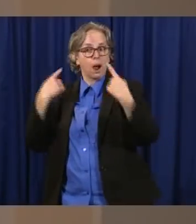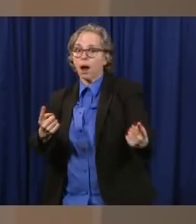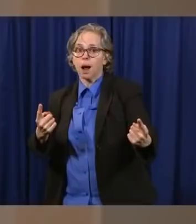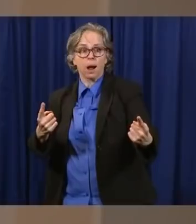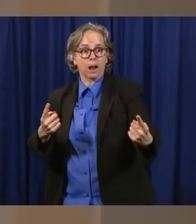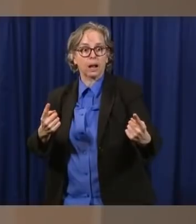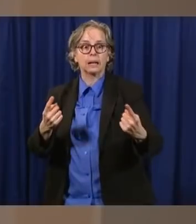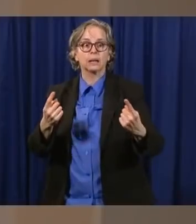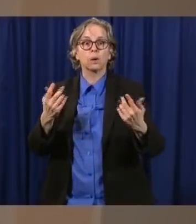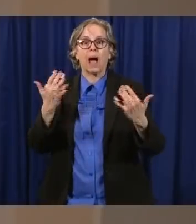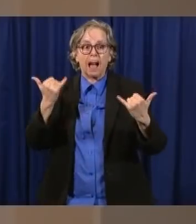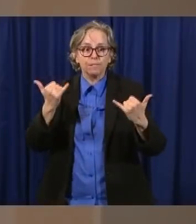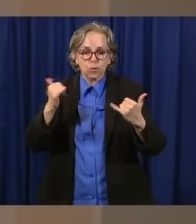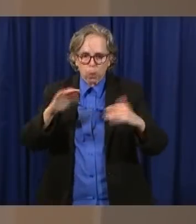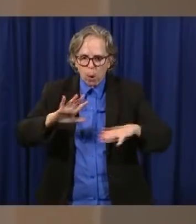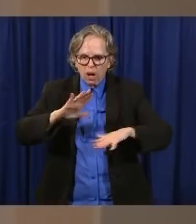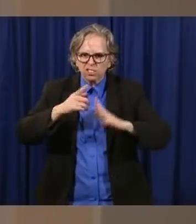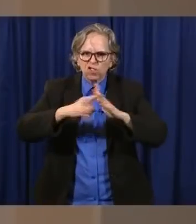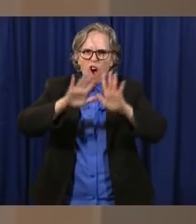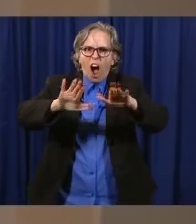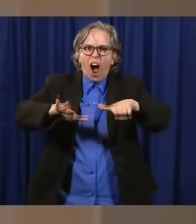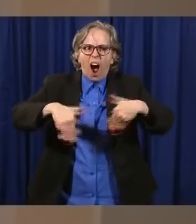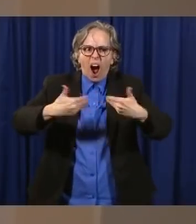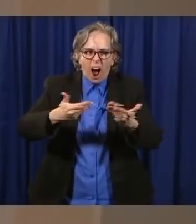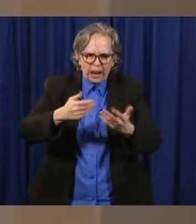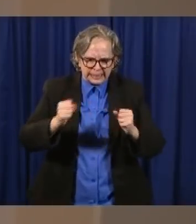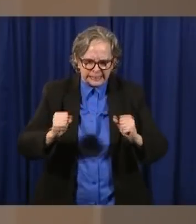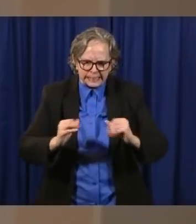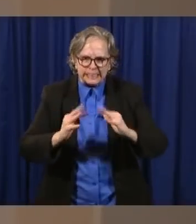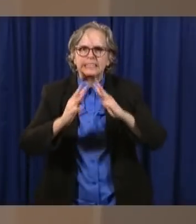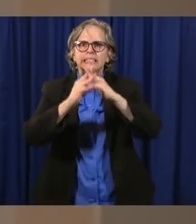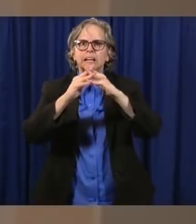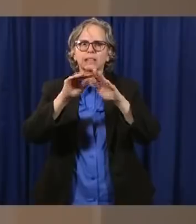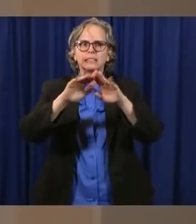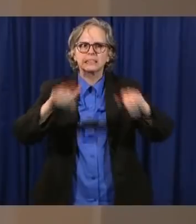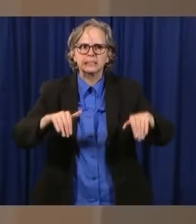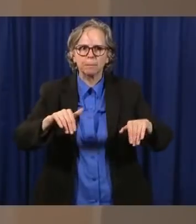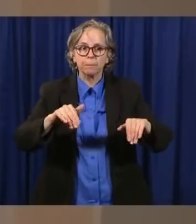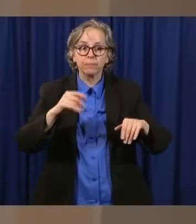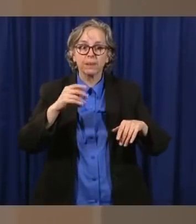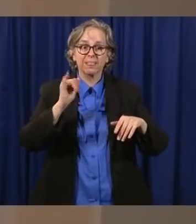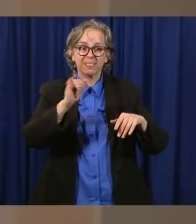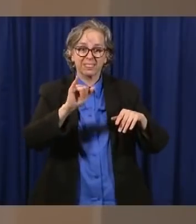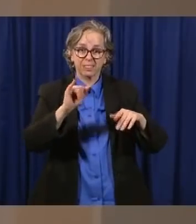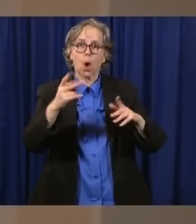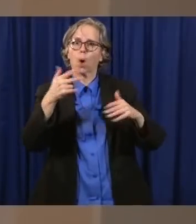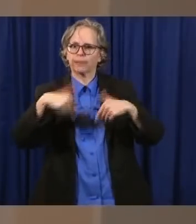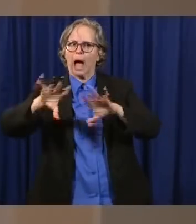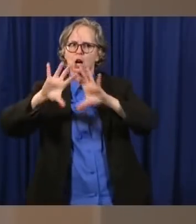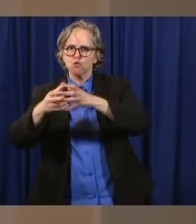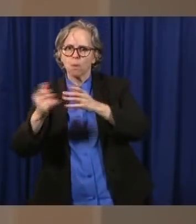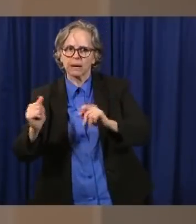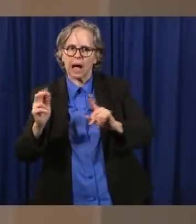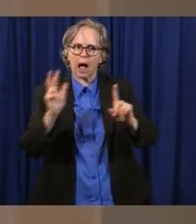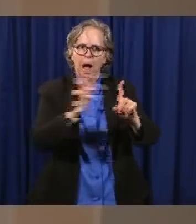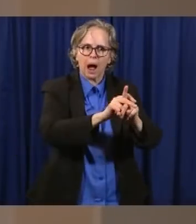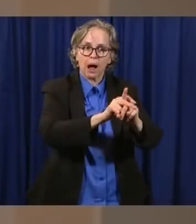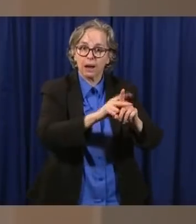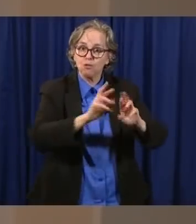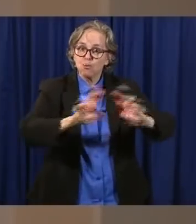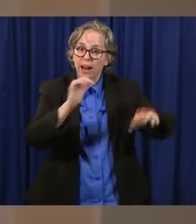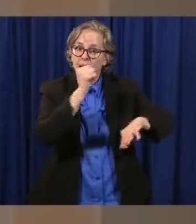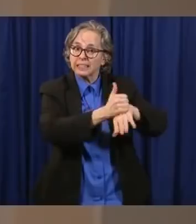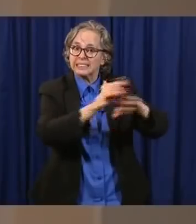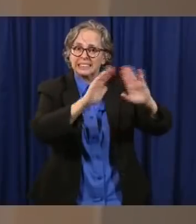to be built state to state. It's not like we can just plug them in to our existing system. We have to have a new system to handle that.